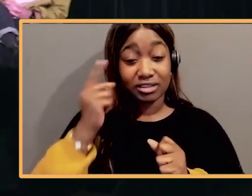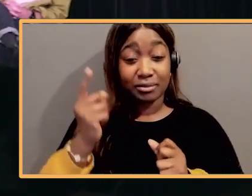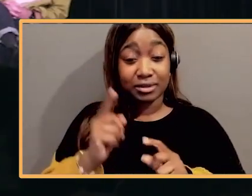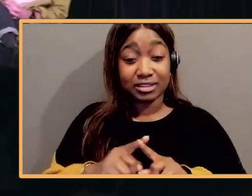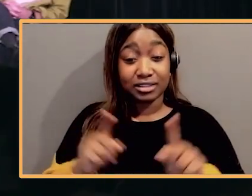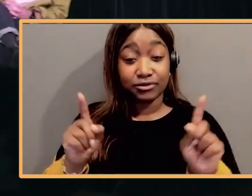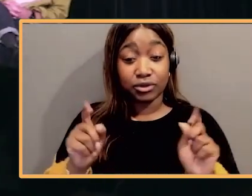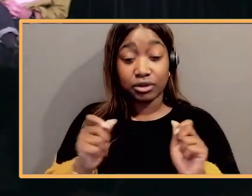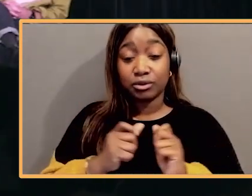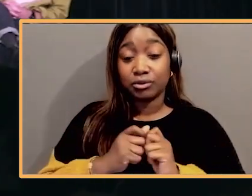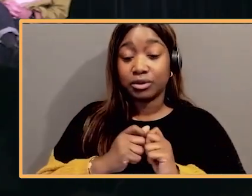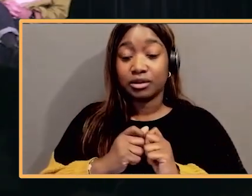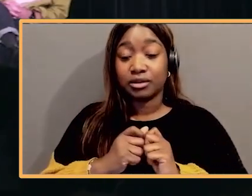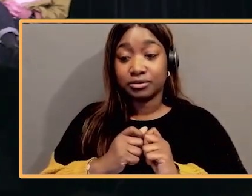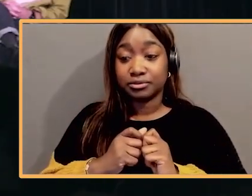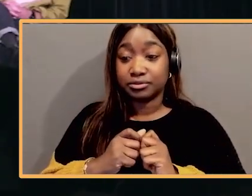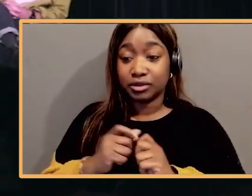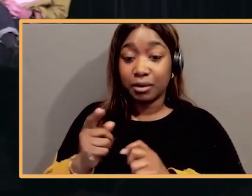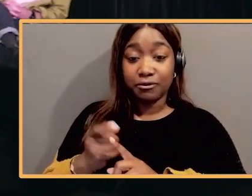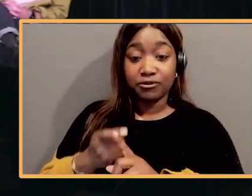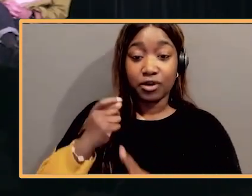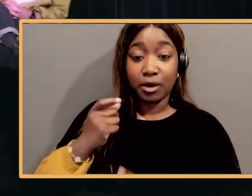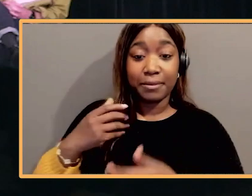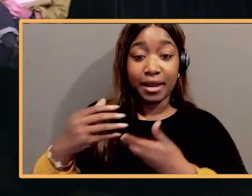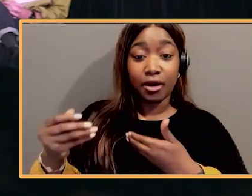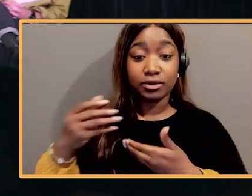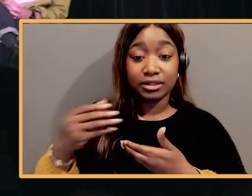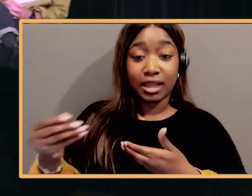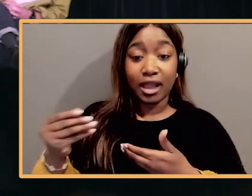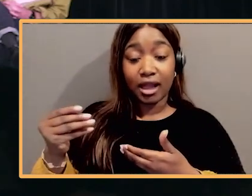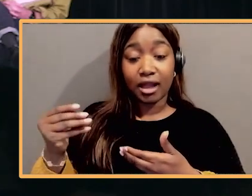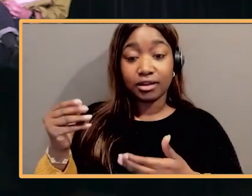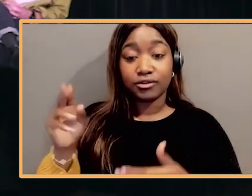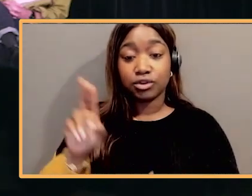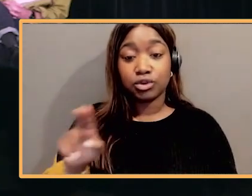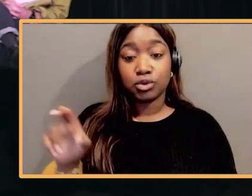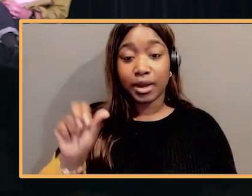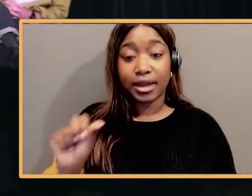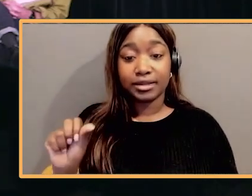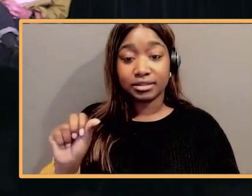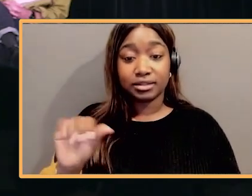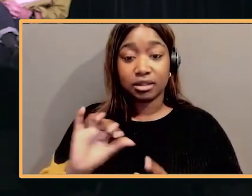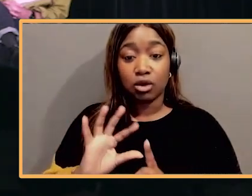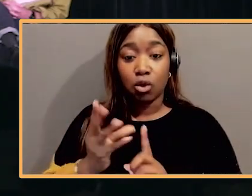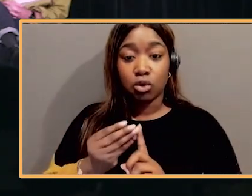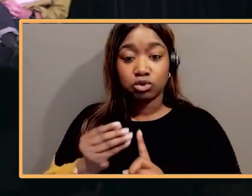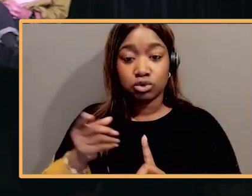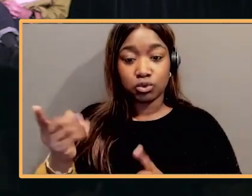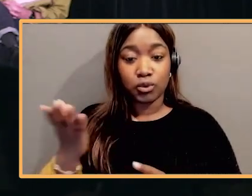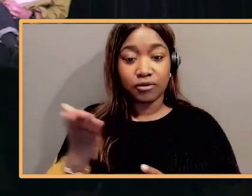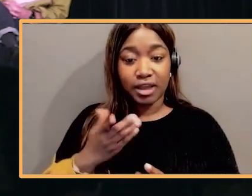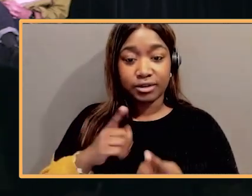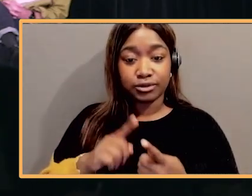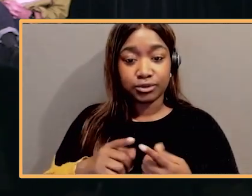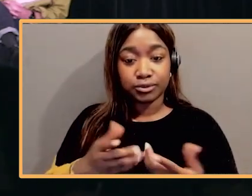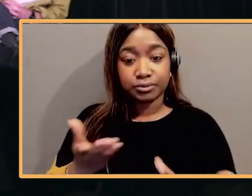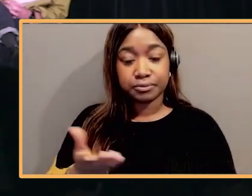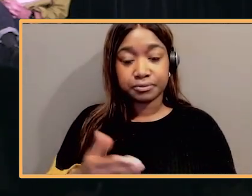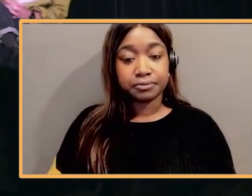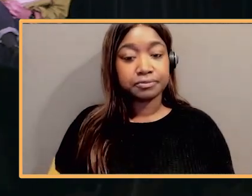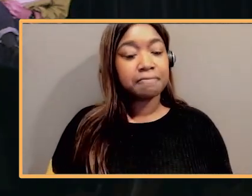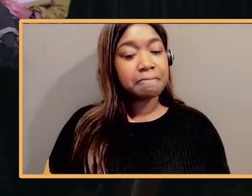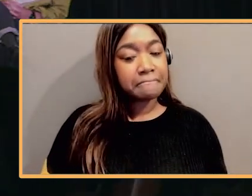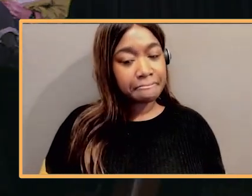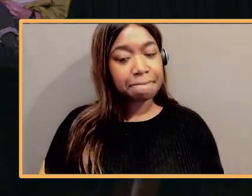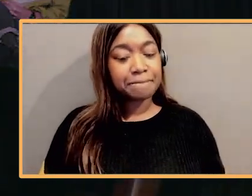coming from outside of the U.S. culture that you were invited to? I mean, I